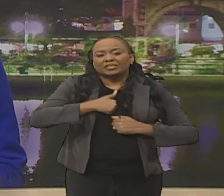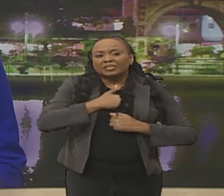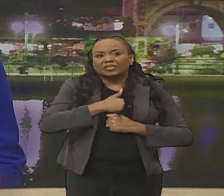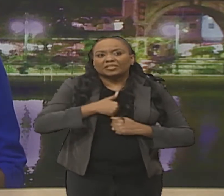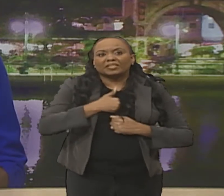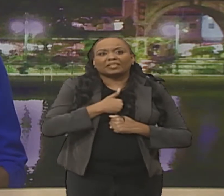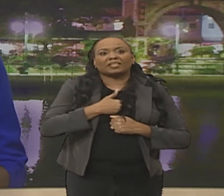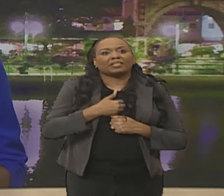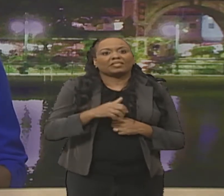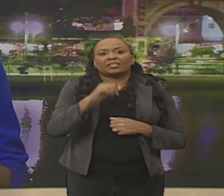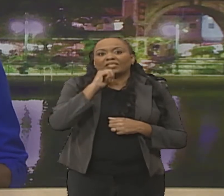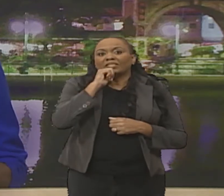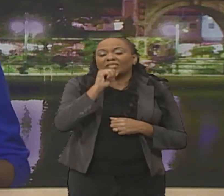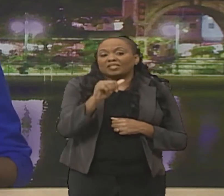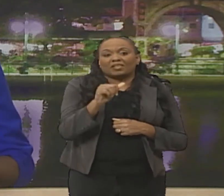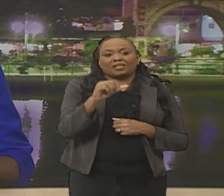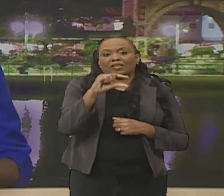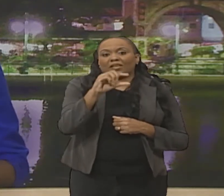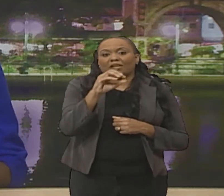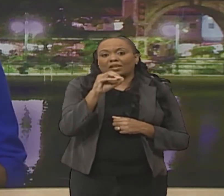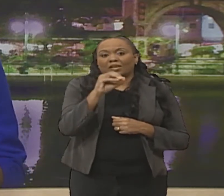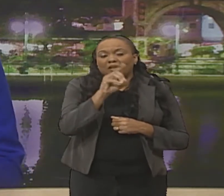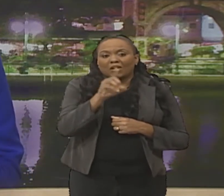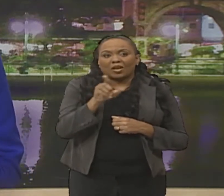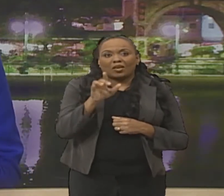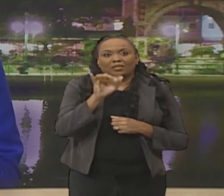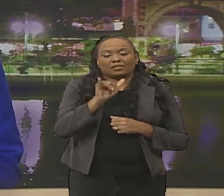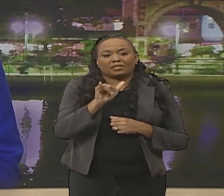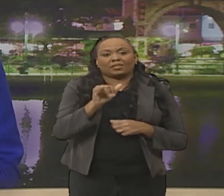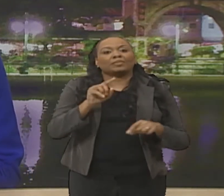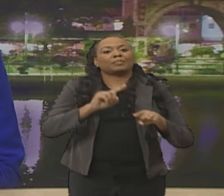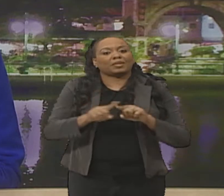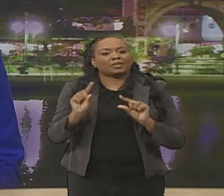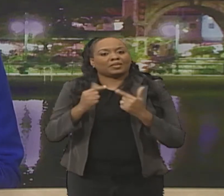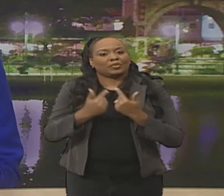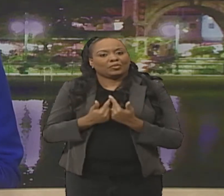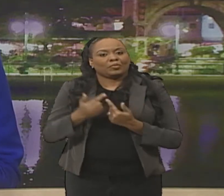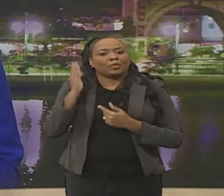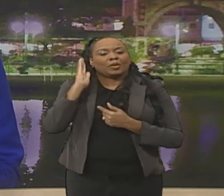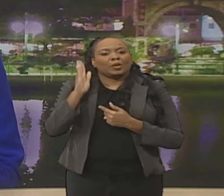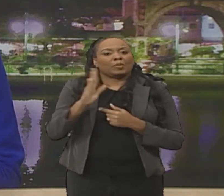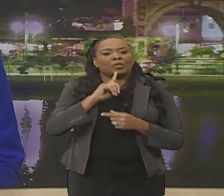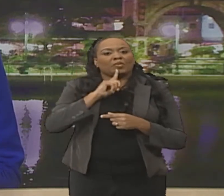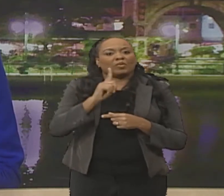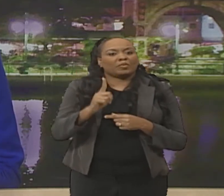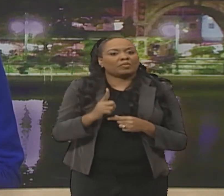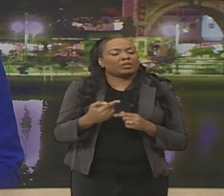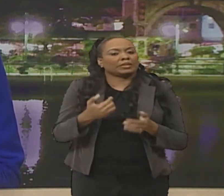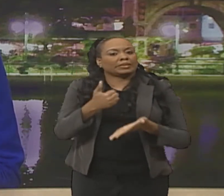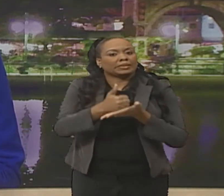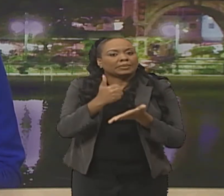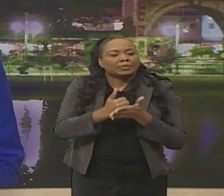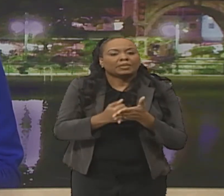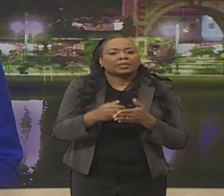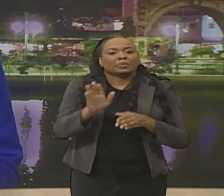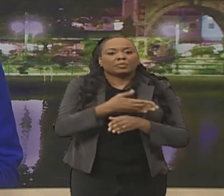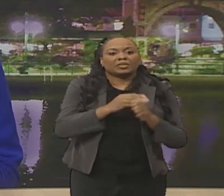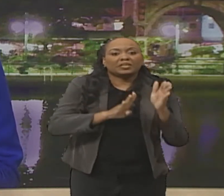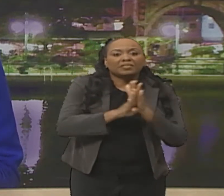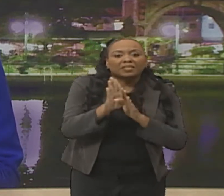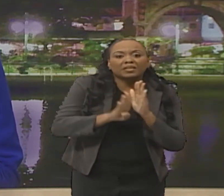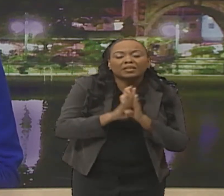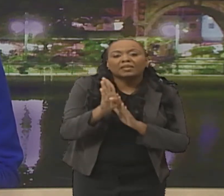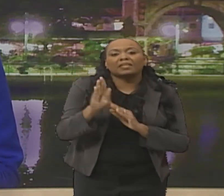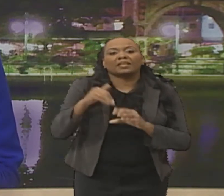was actually not Arnold Goslin. Well, Echo Nation will also be directly contributing to the development of music practitioners in